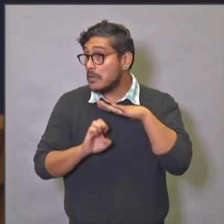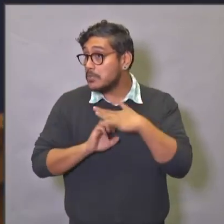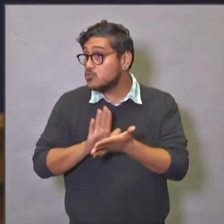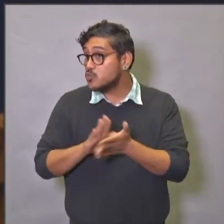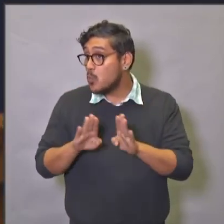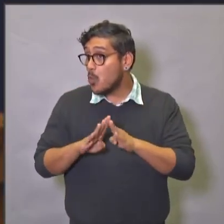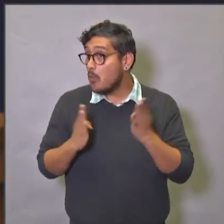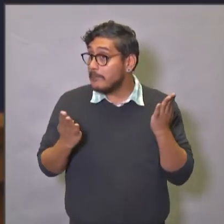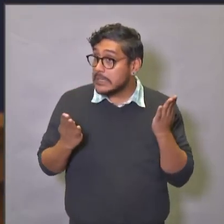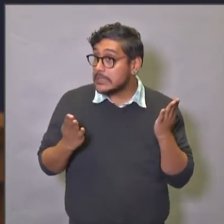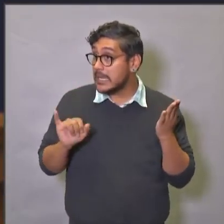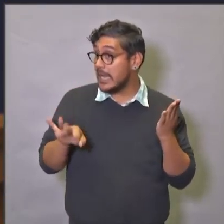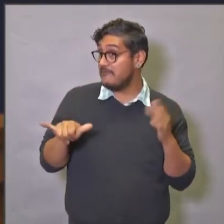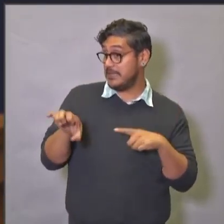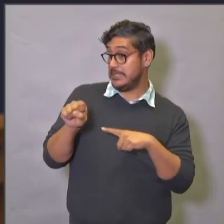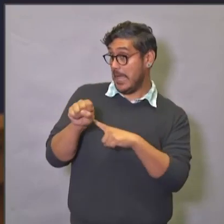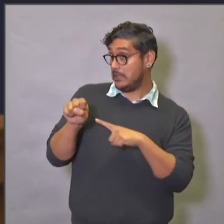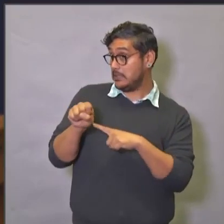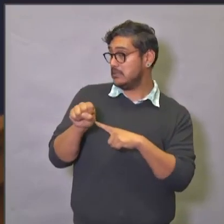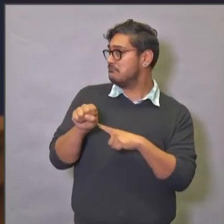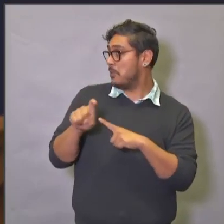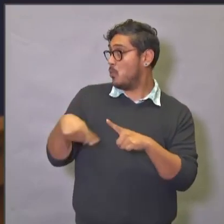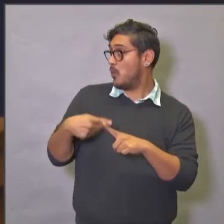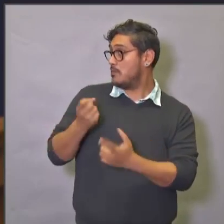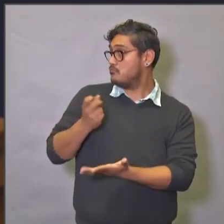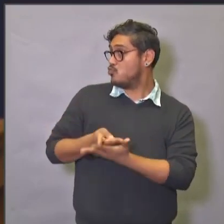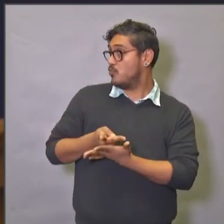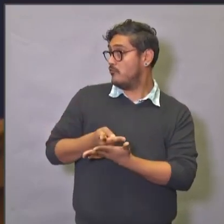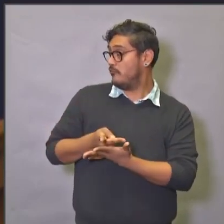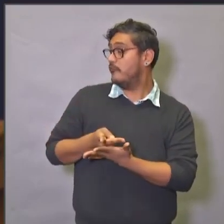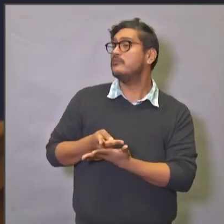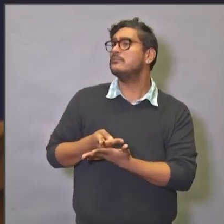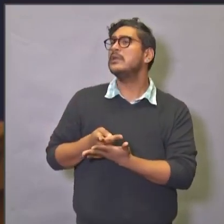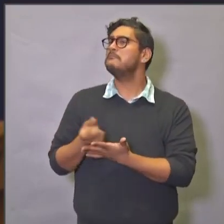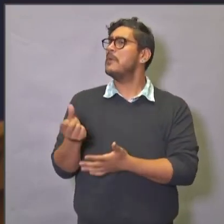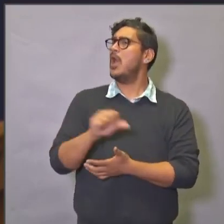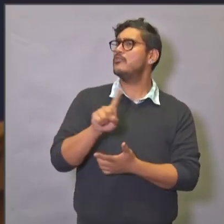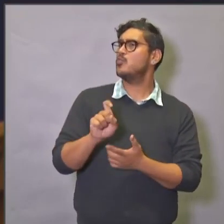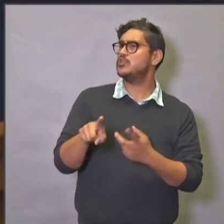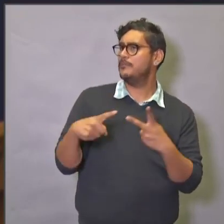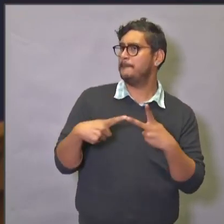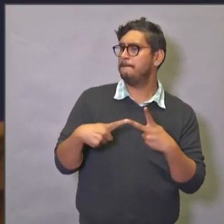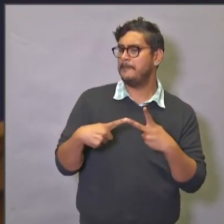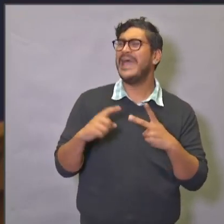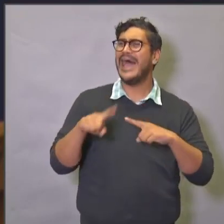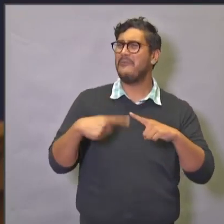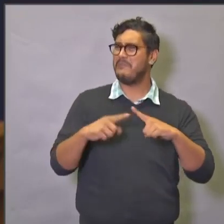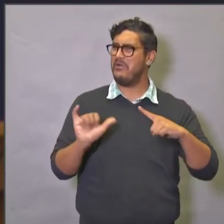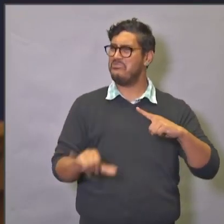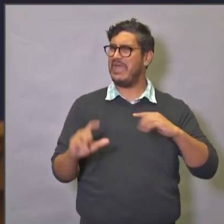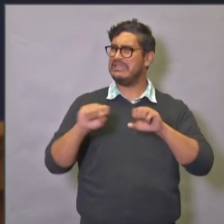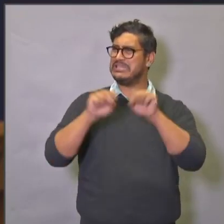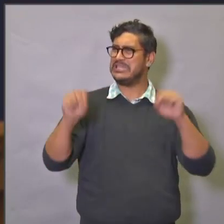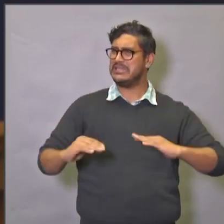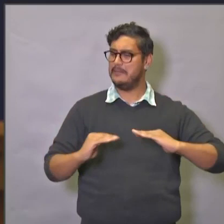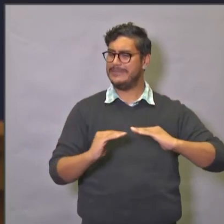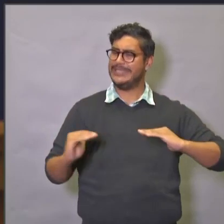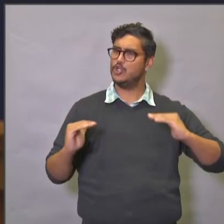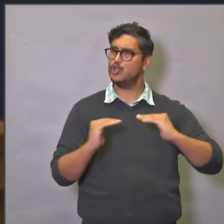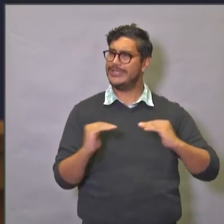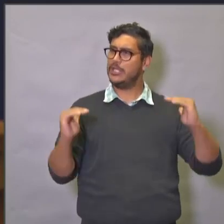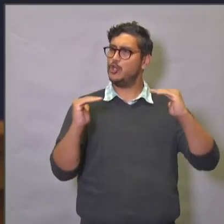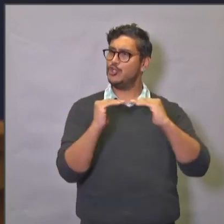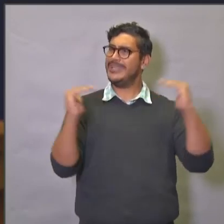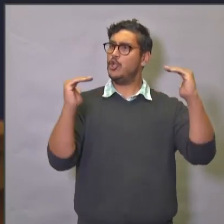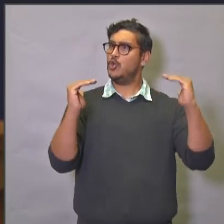if so, how quickly that waiver may be approved. And my other question was about the tier system. It looks like LA County has been